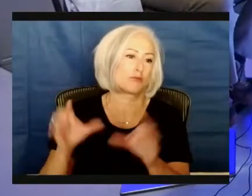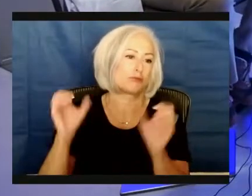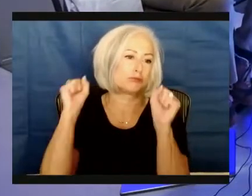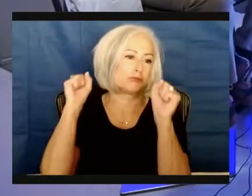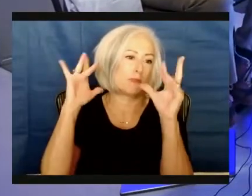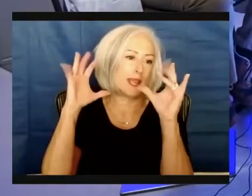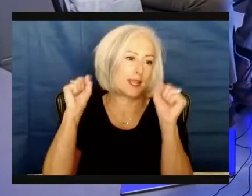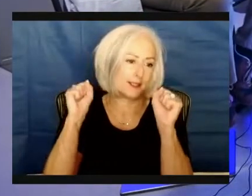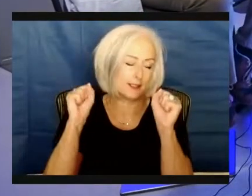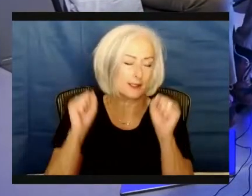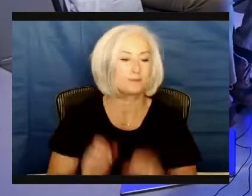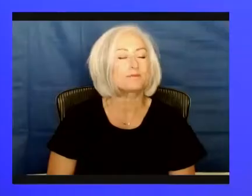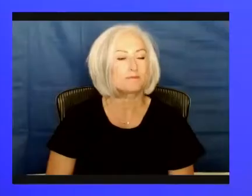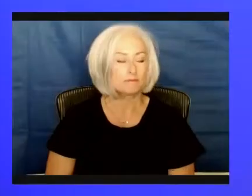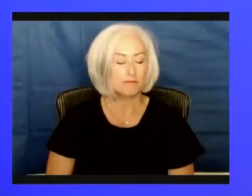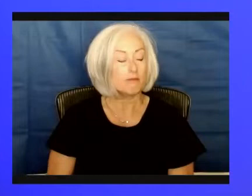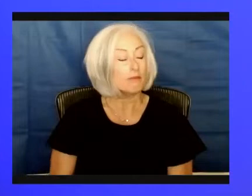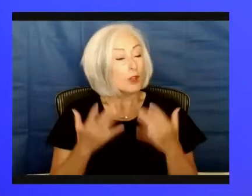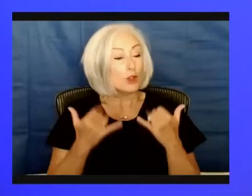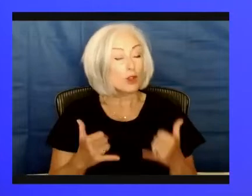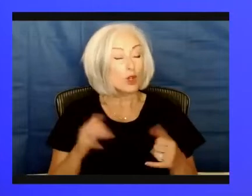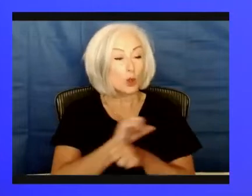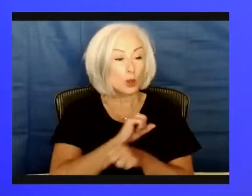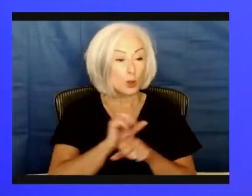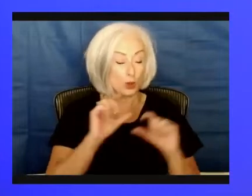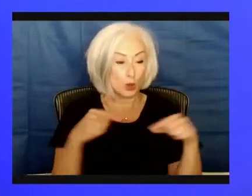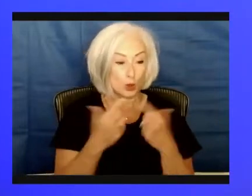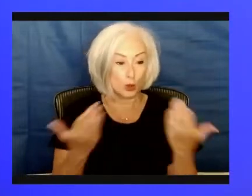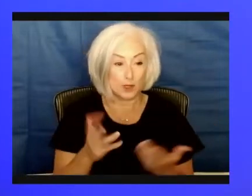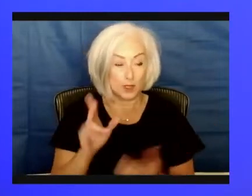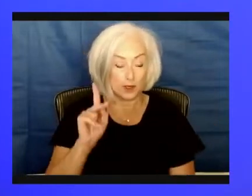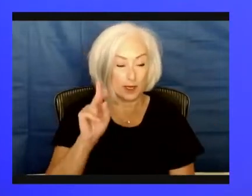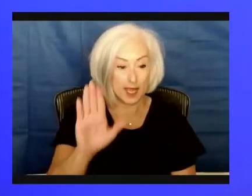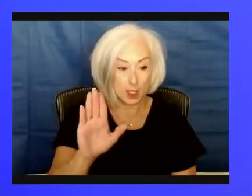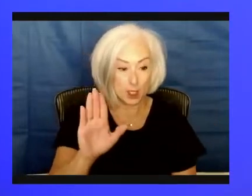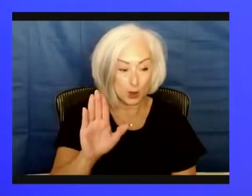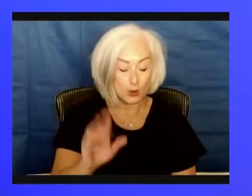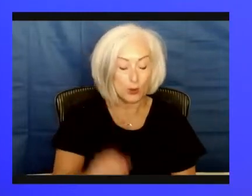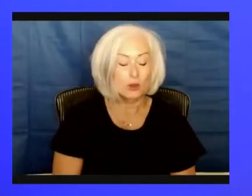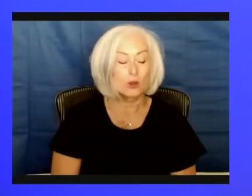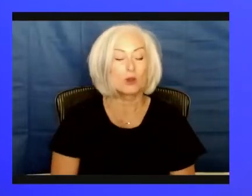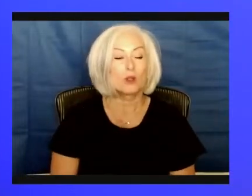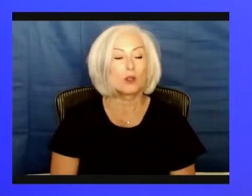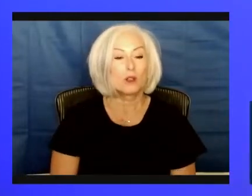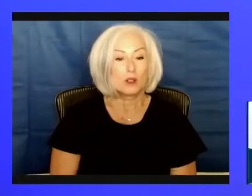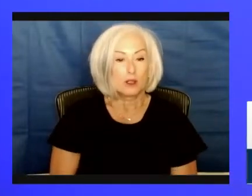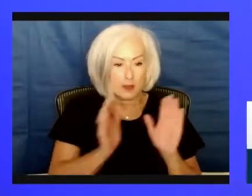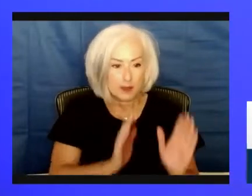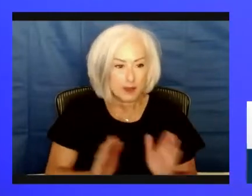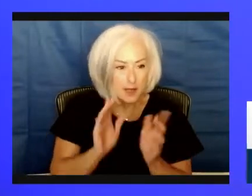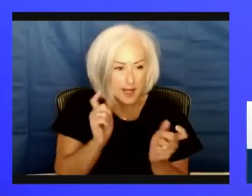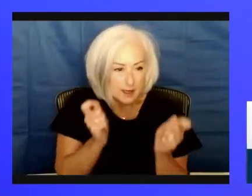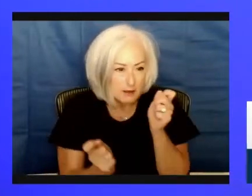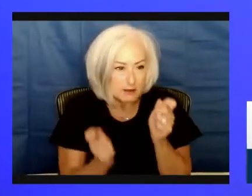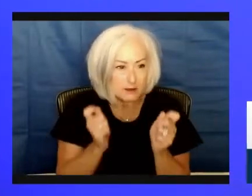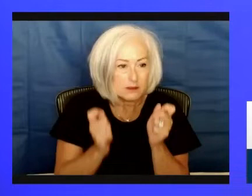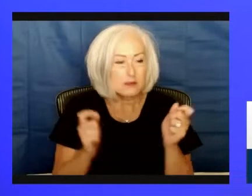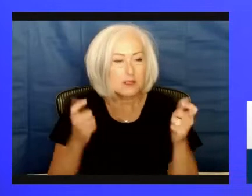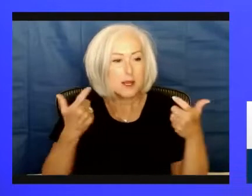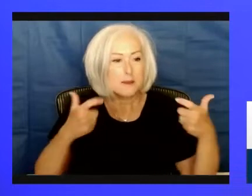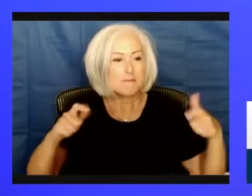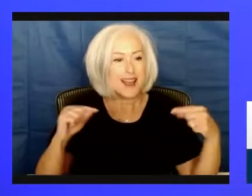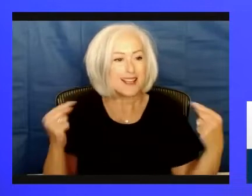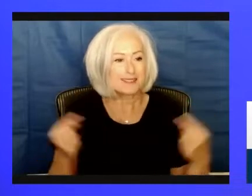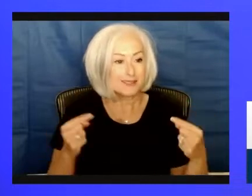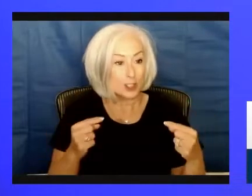the current work group that we have here at KU, the big plan of revising our mass casualty incident plan and making sure that we keep that up